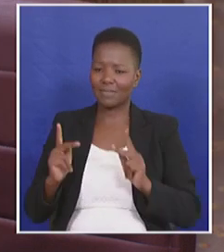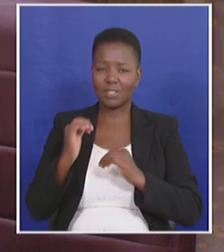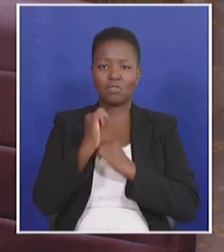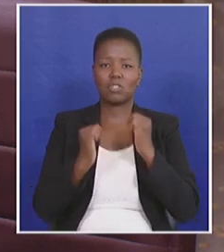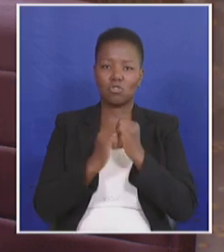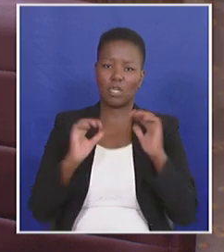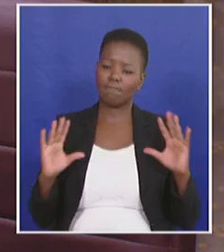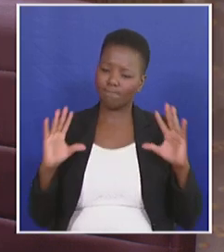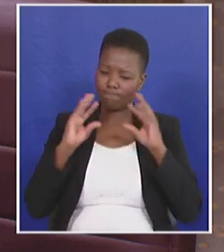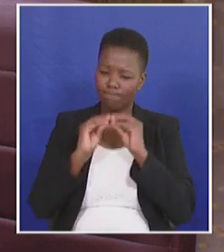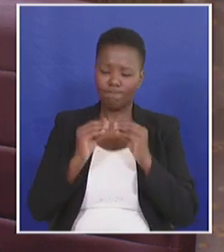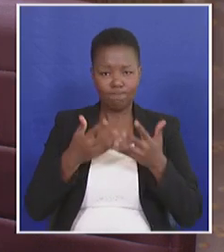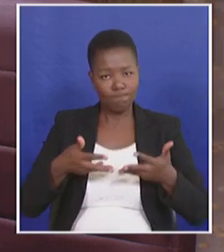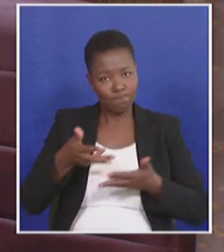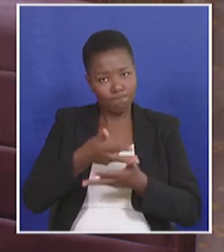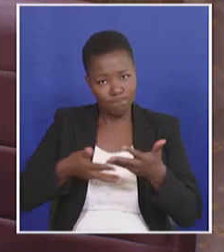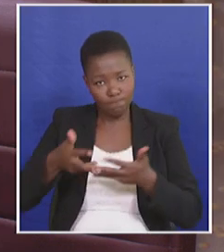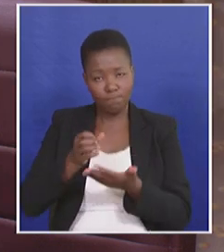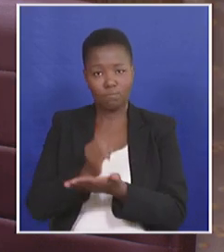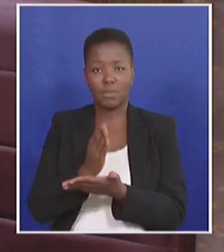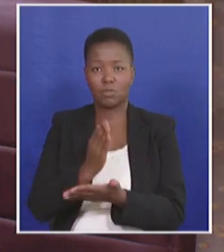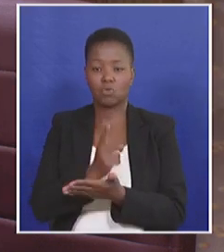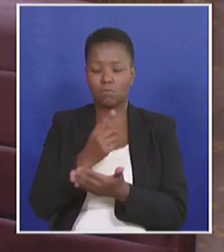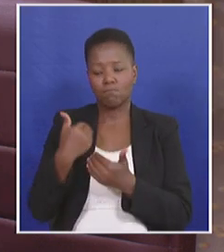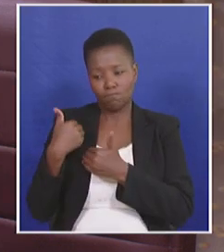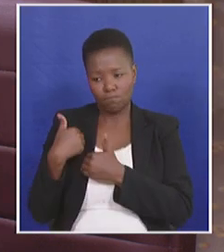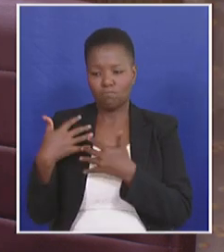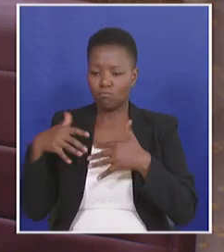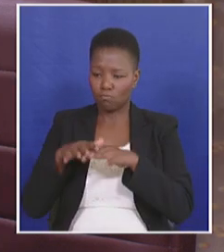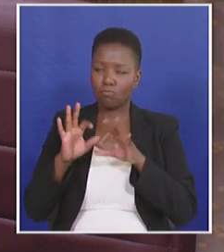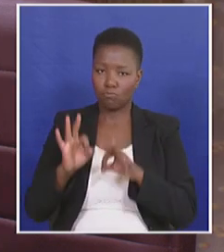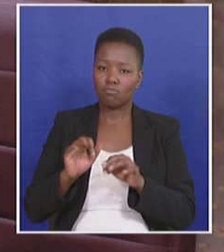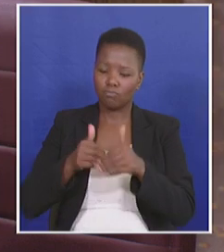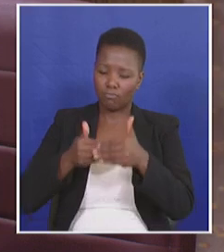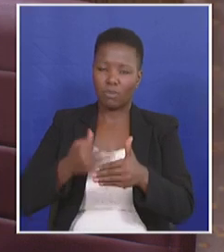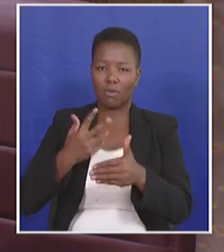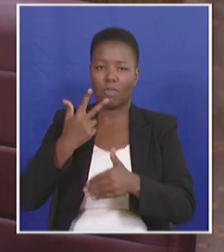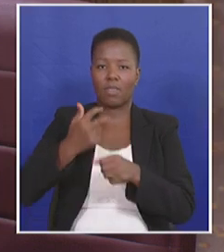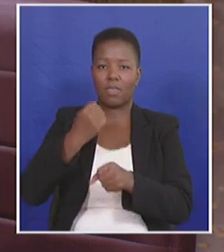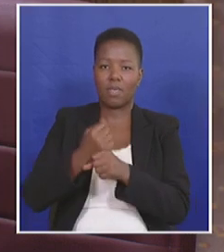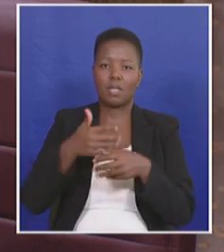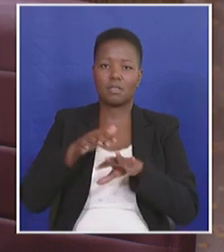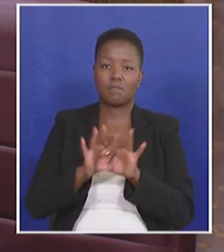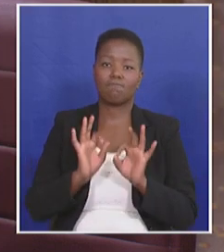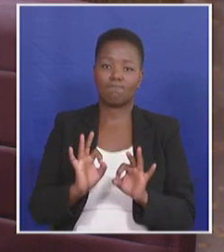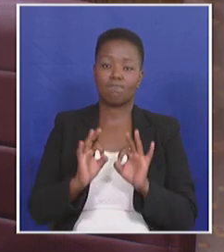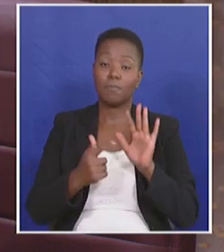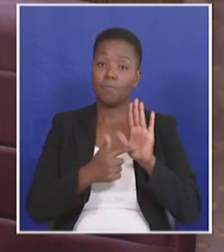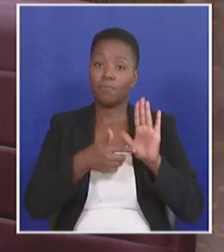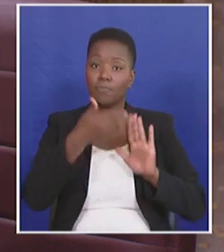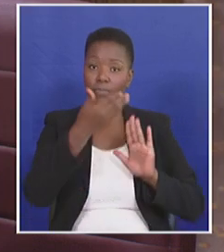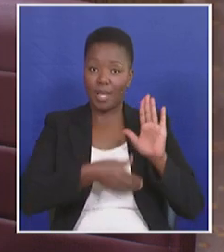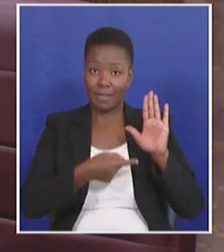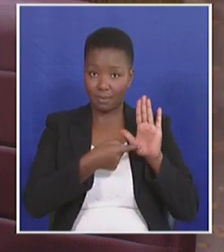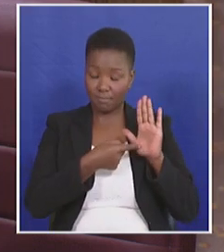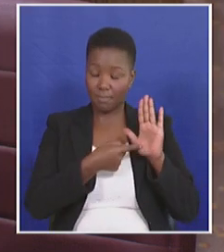Forum who are committed to ensuring that their mandate is carried out within the timeframe set in the Act. The National Forum has provided a